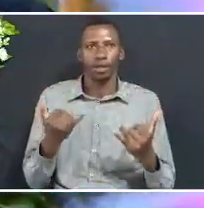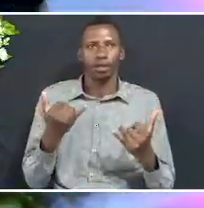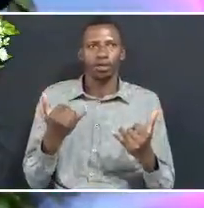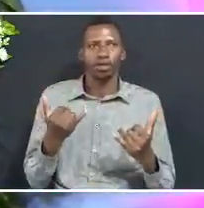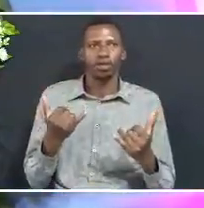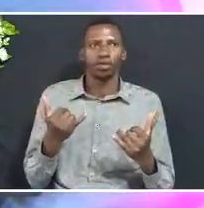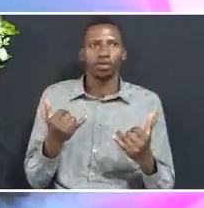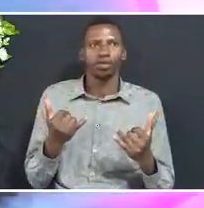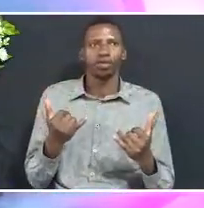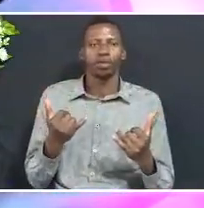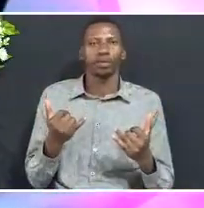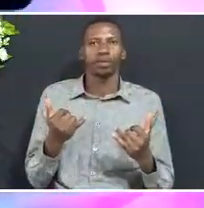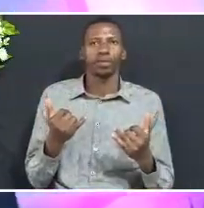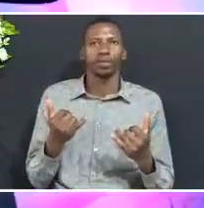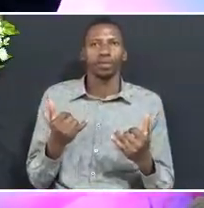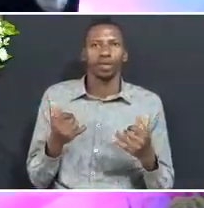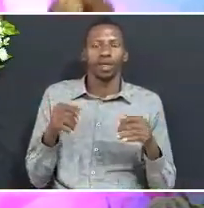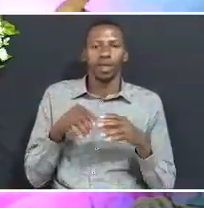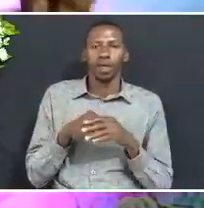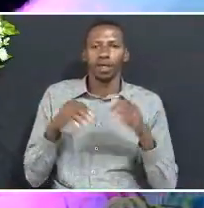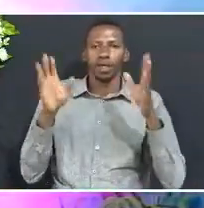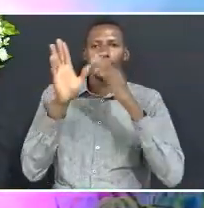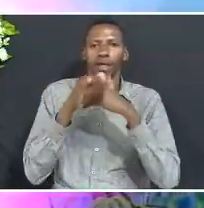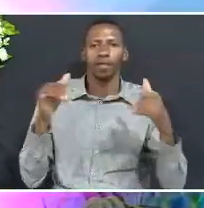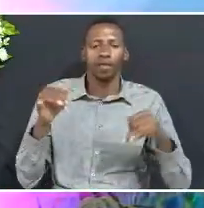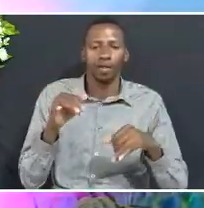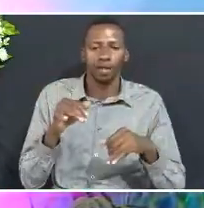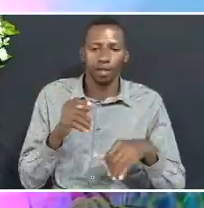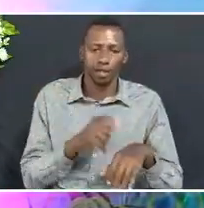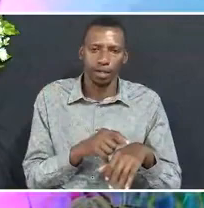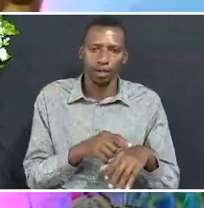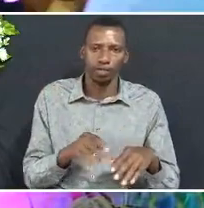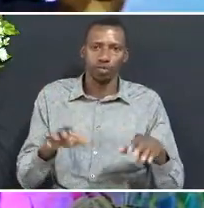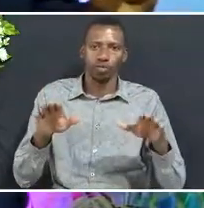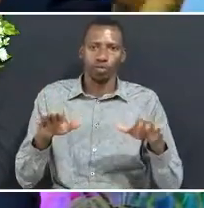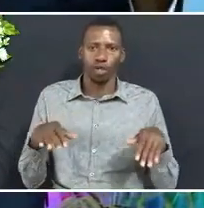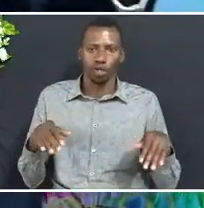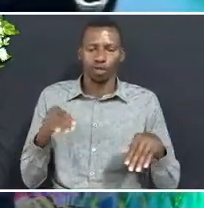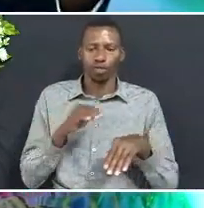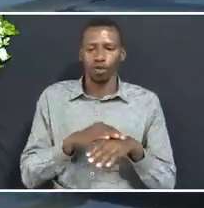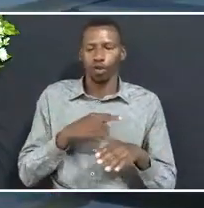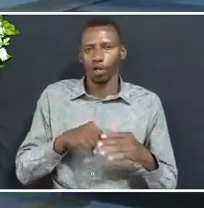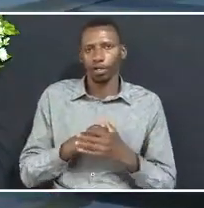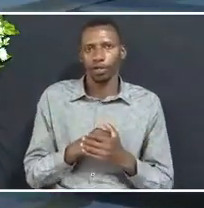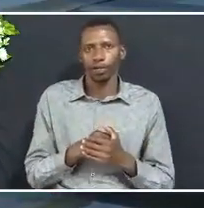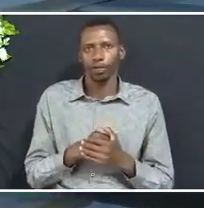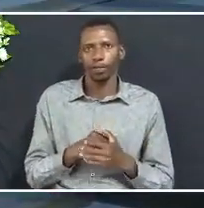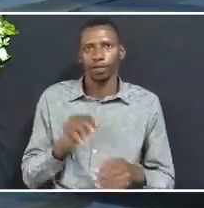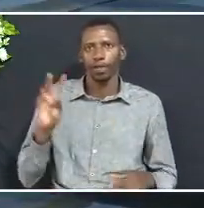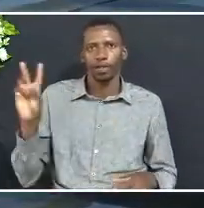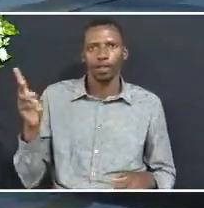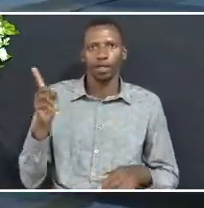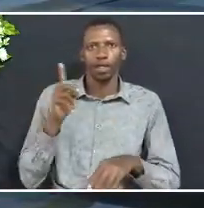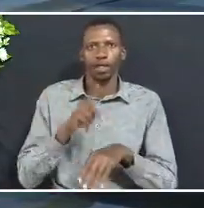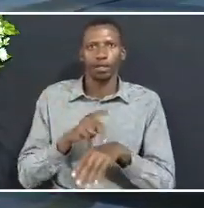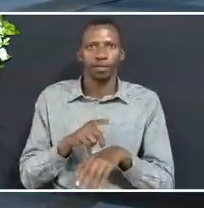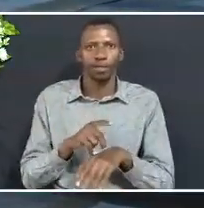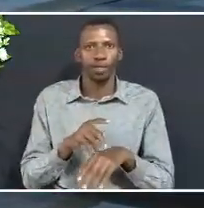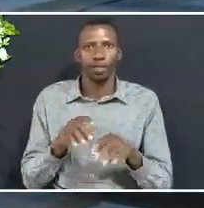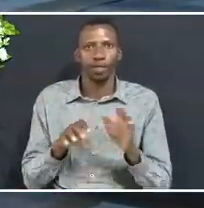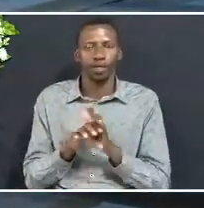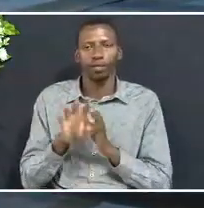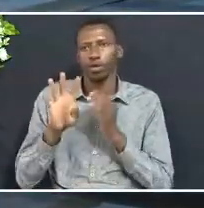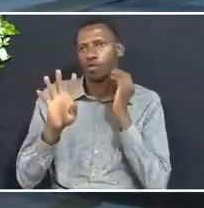realms of the heavenly sanctuary waiting upon us. The book of 2 Peter chapter 4